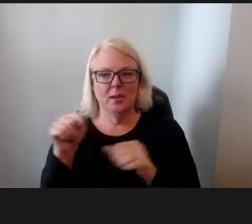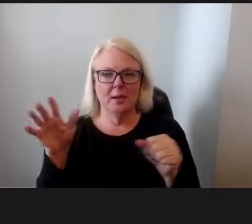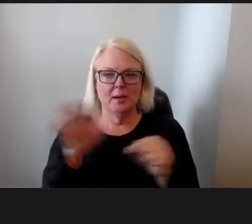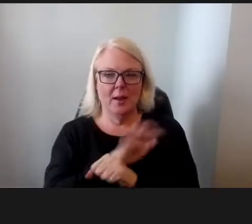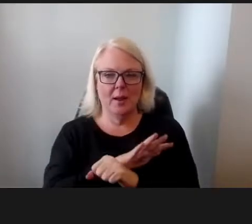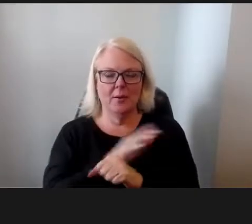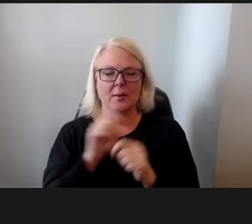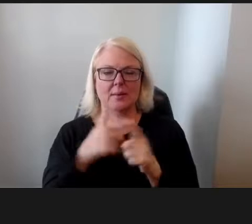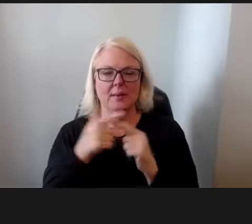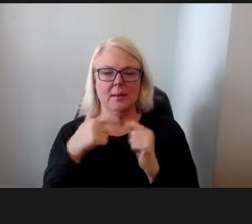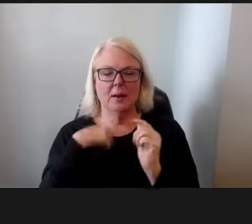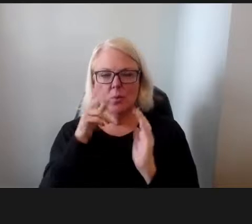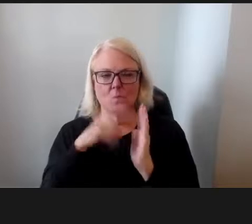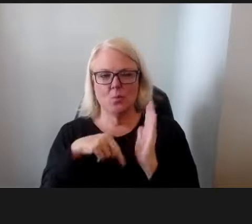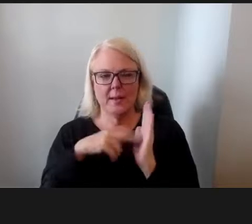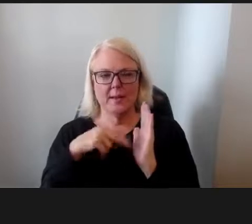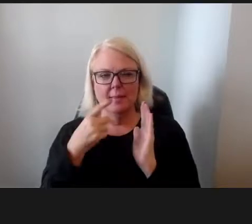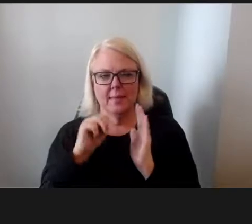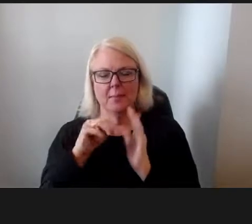and then I'll read them.